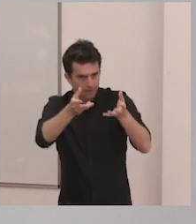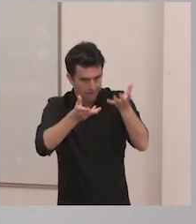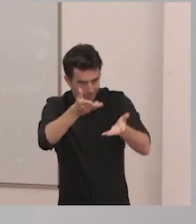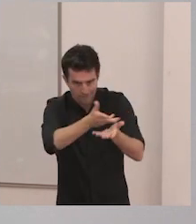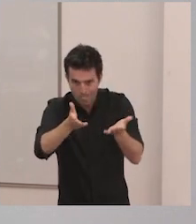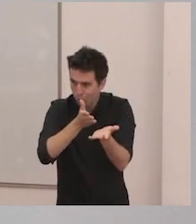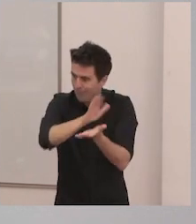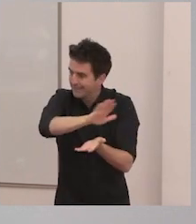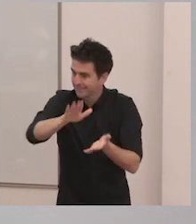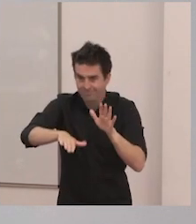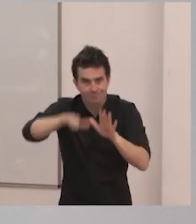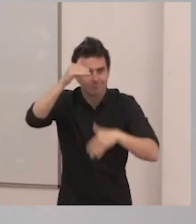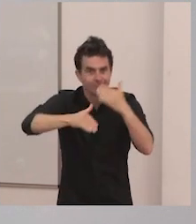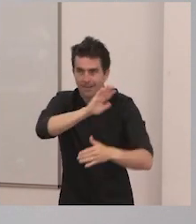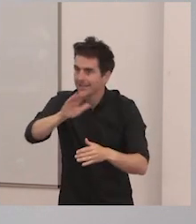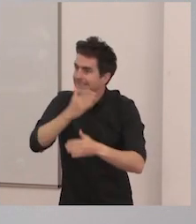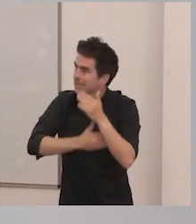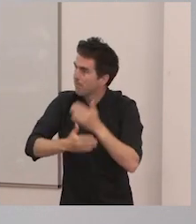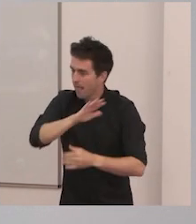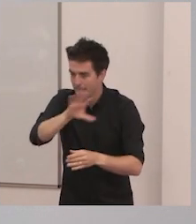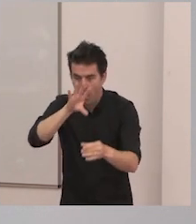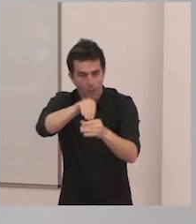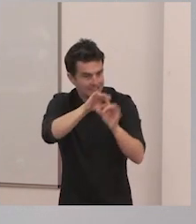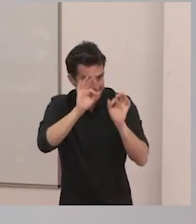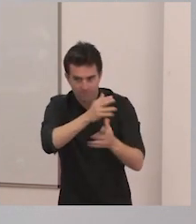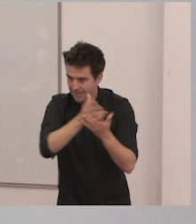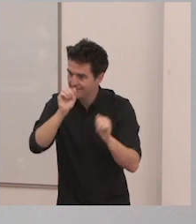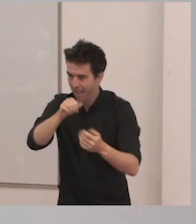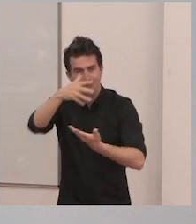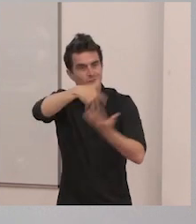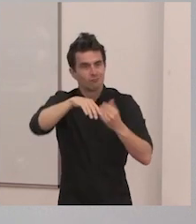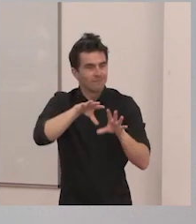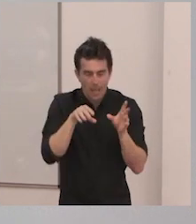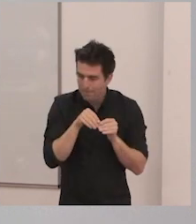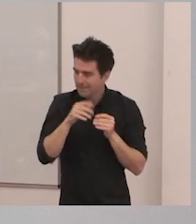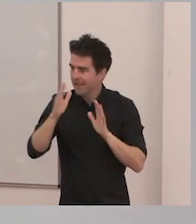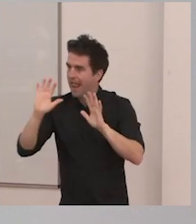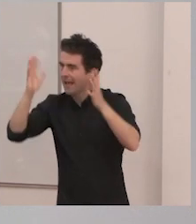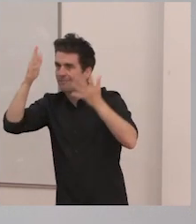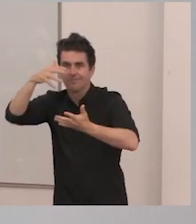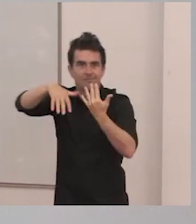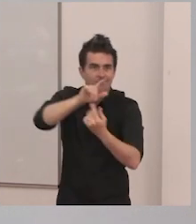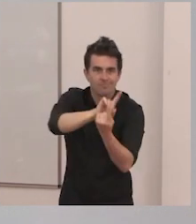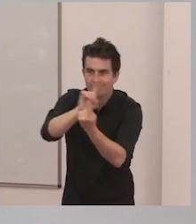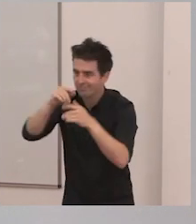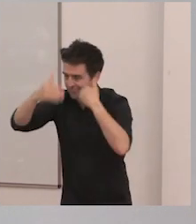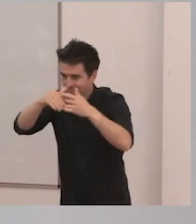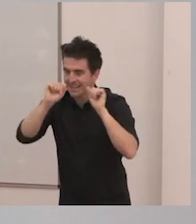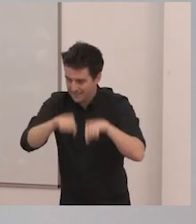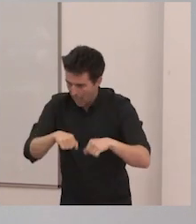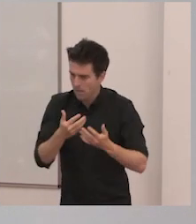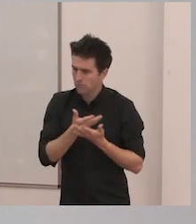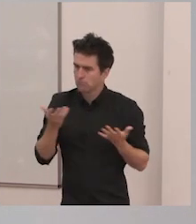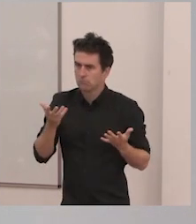For children, the core of the right to family life entails the right to grow up in